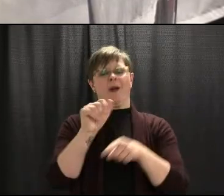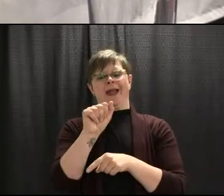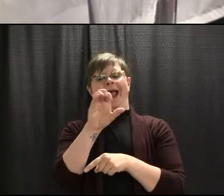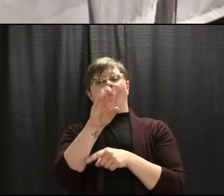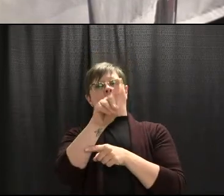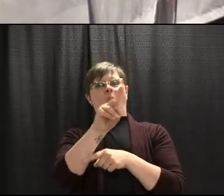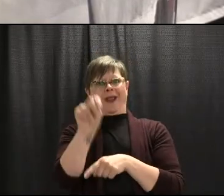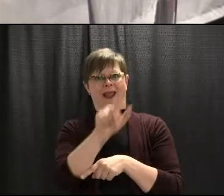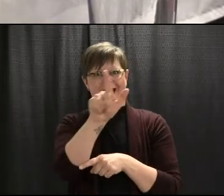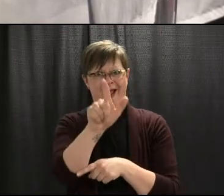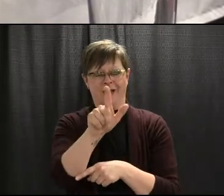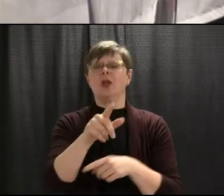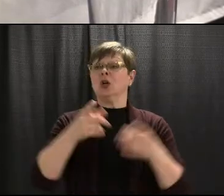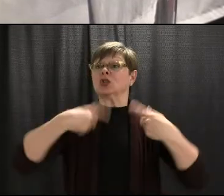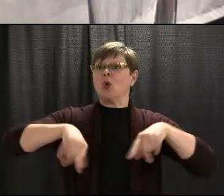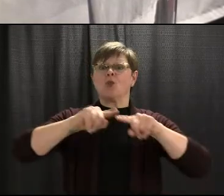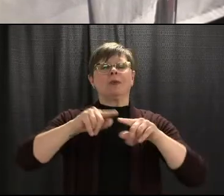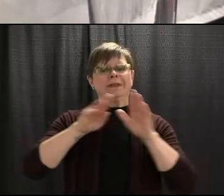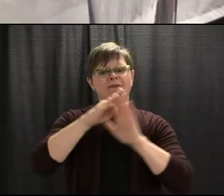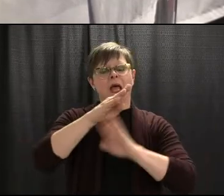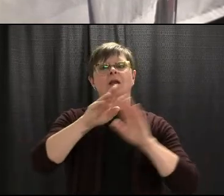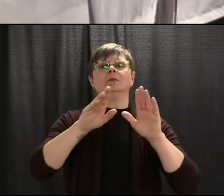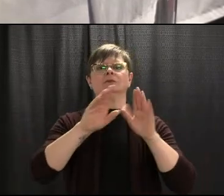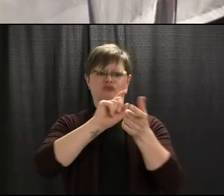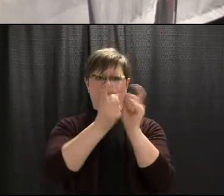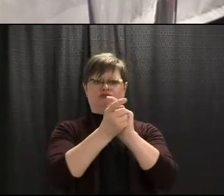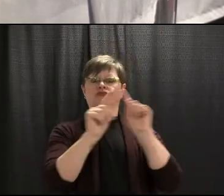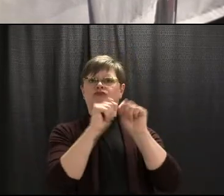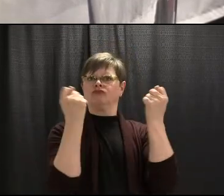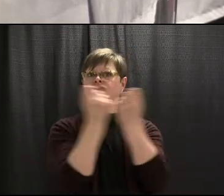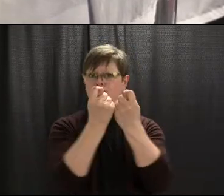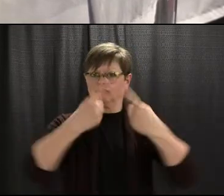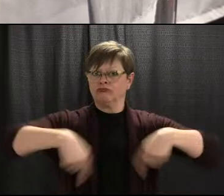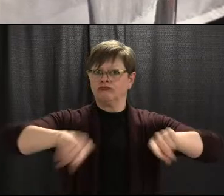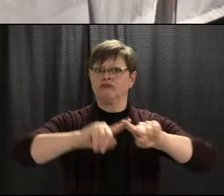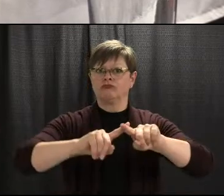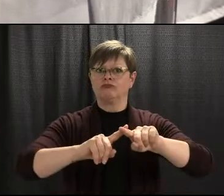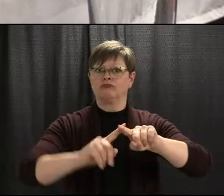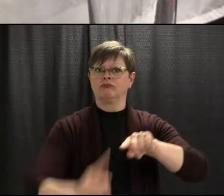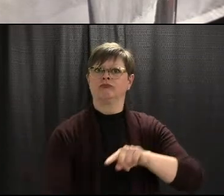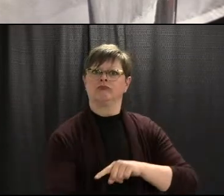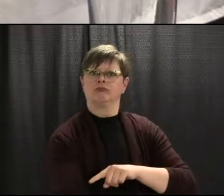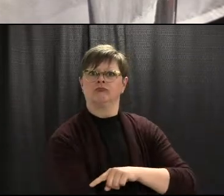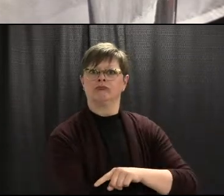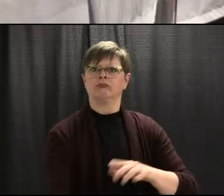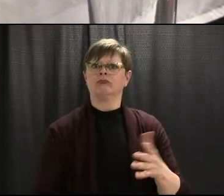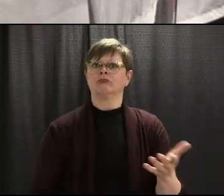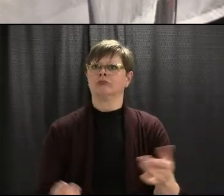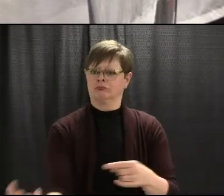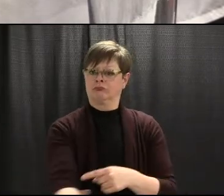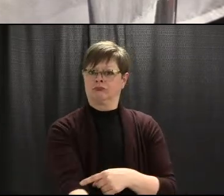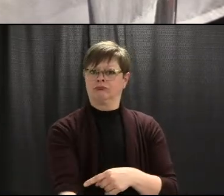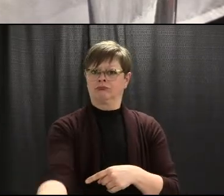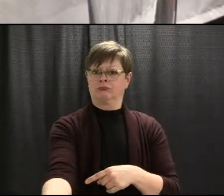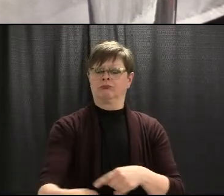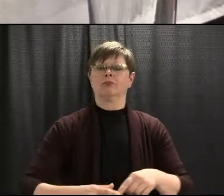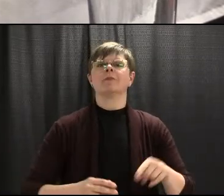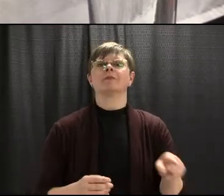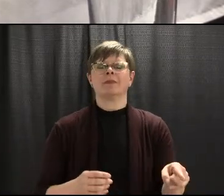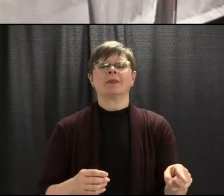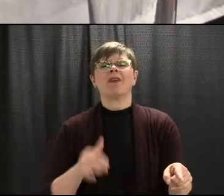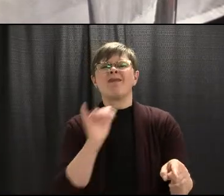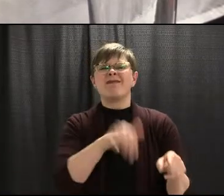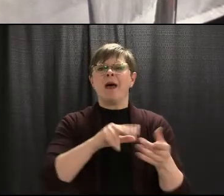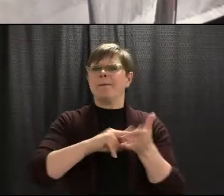health transformation team, is to leave Health Accord NL in the background and move on to the